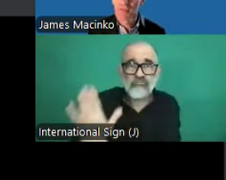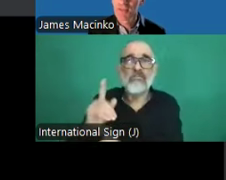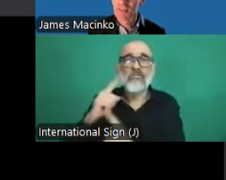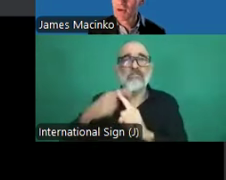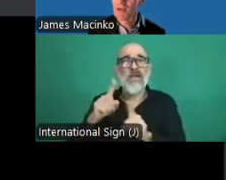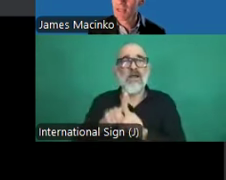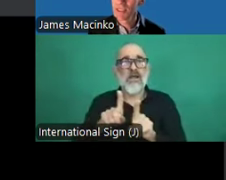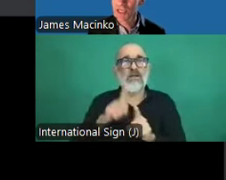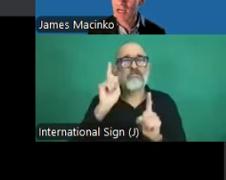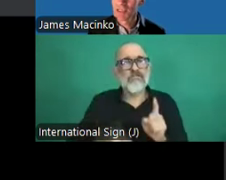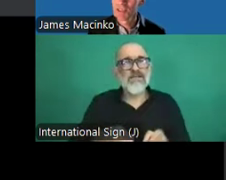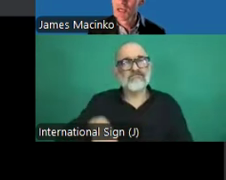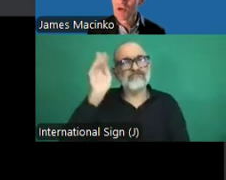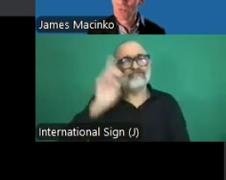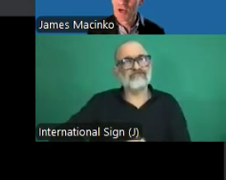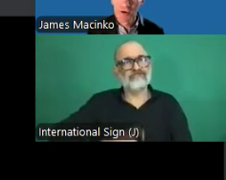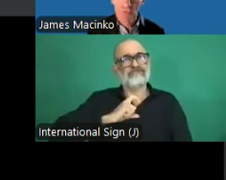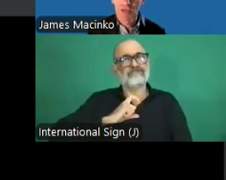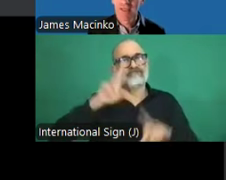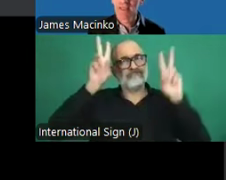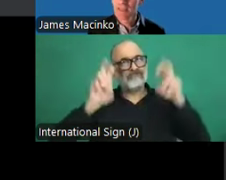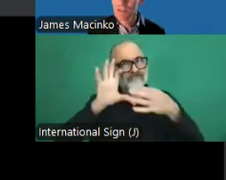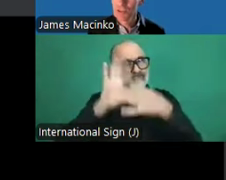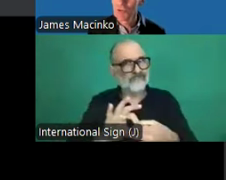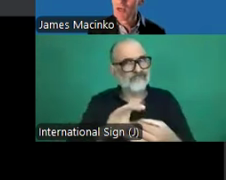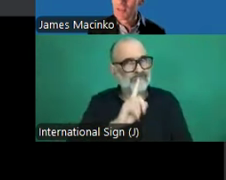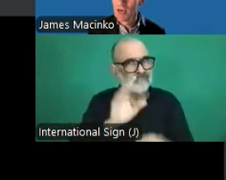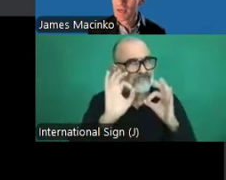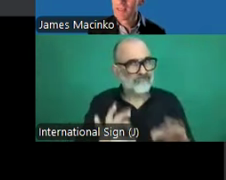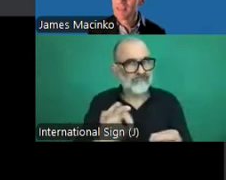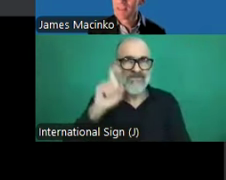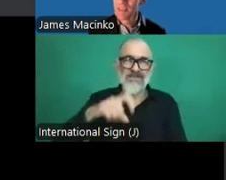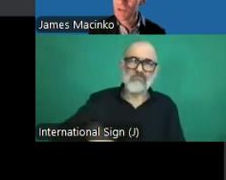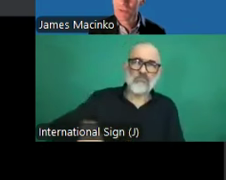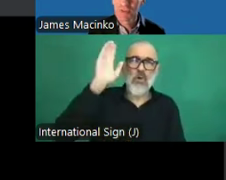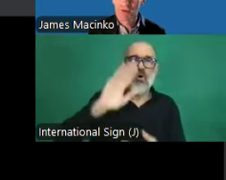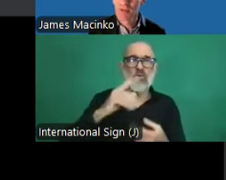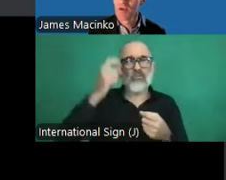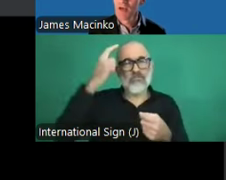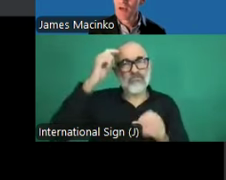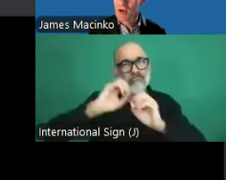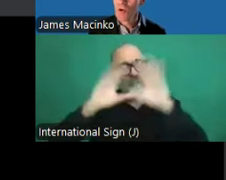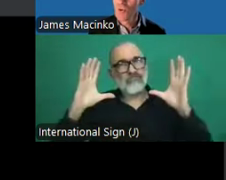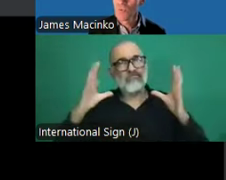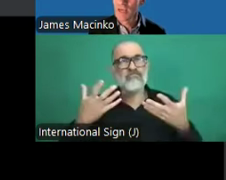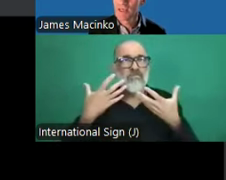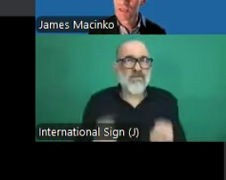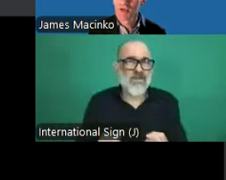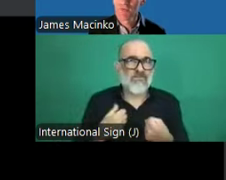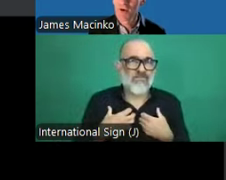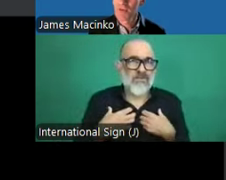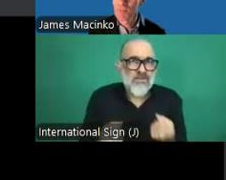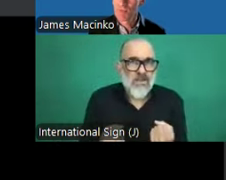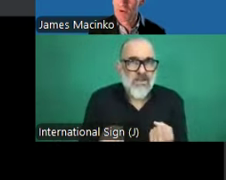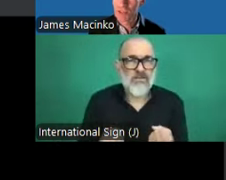know that this is definitely a challenge where we need to continue to develop a whole range